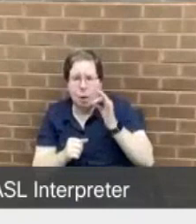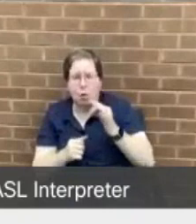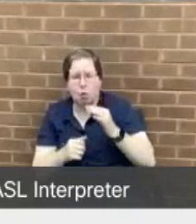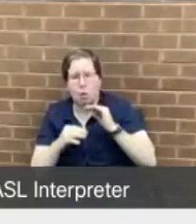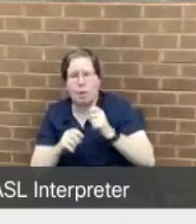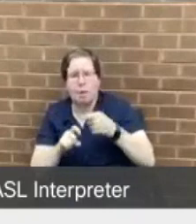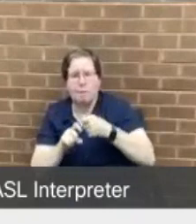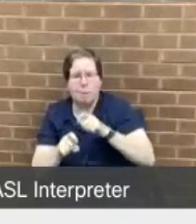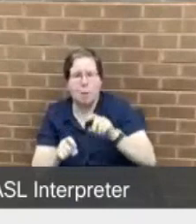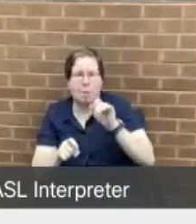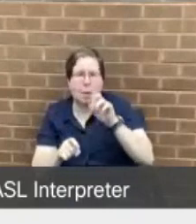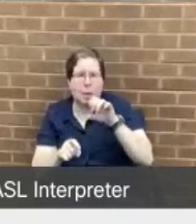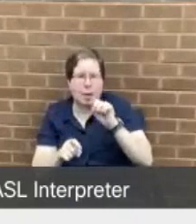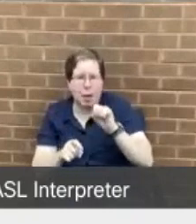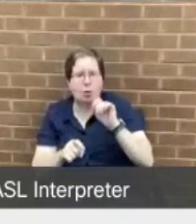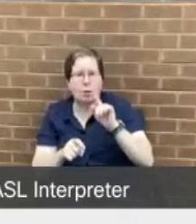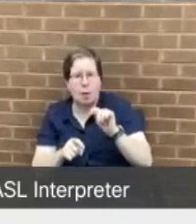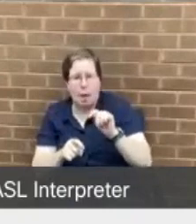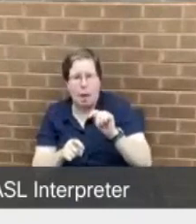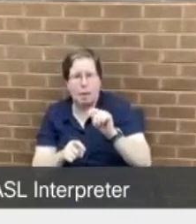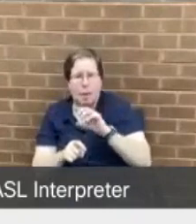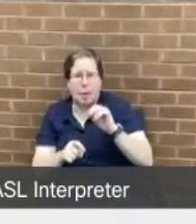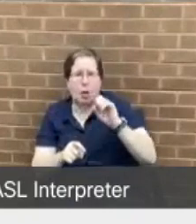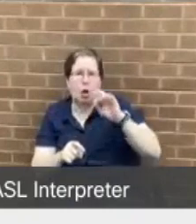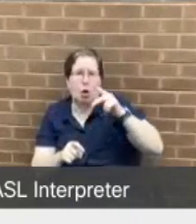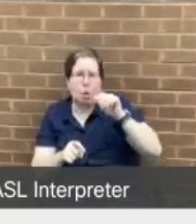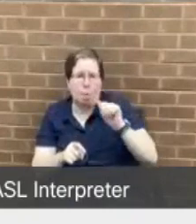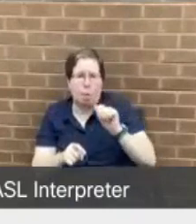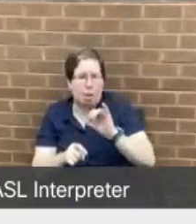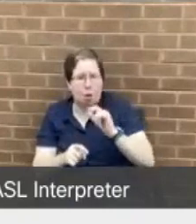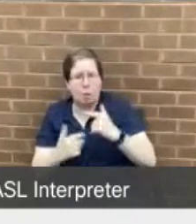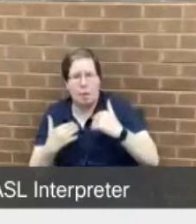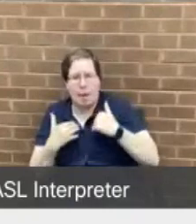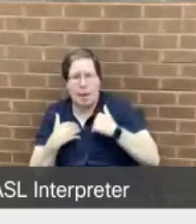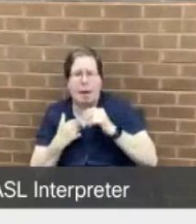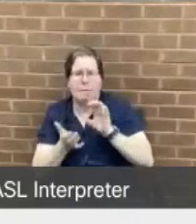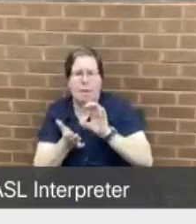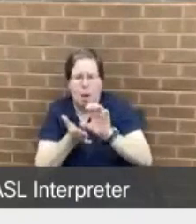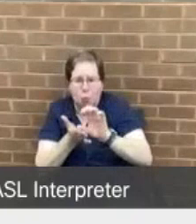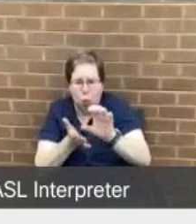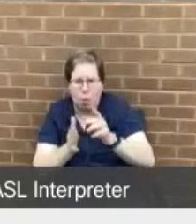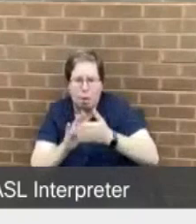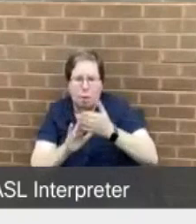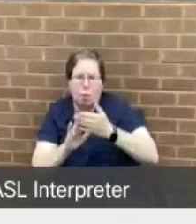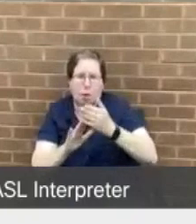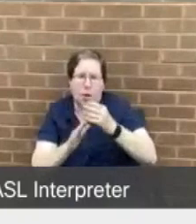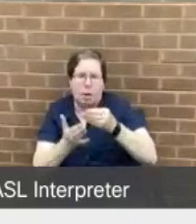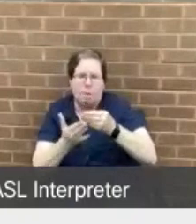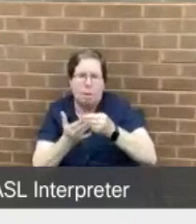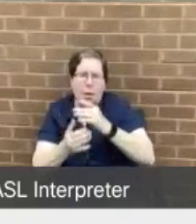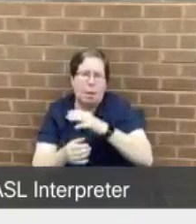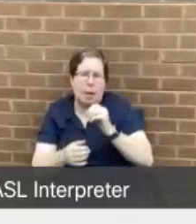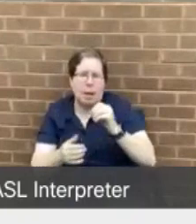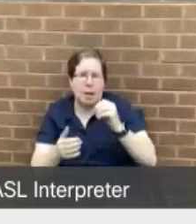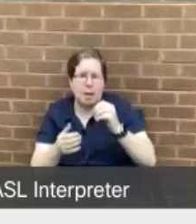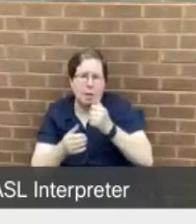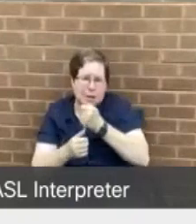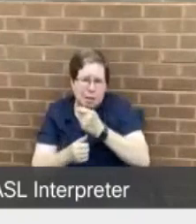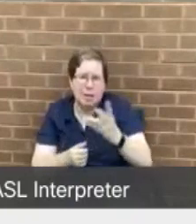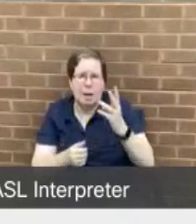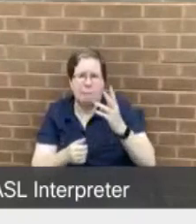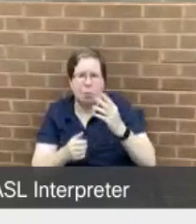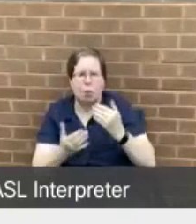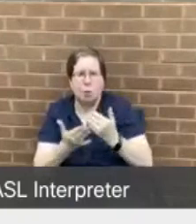CARES Act, CRISA, and ARPA have filled some operating funding gaps and have allowed us to advance a number of state of good repair